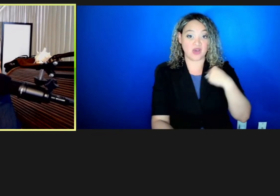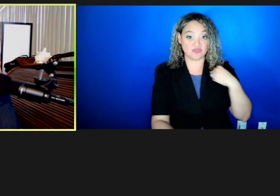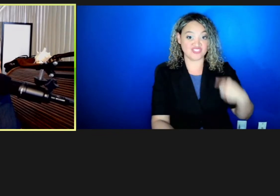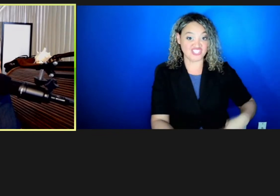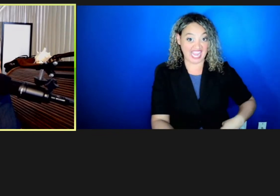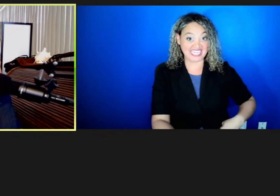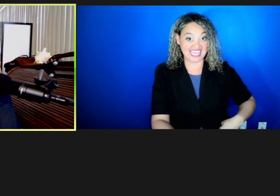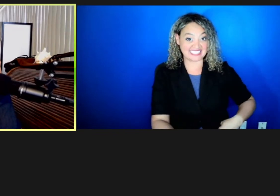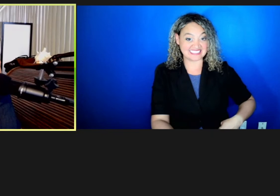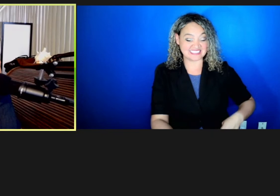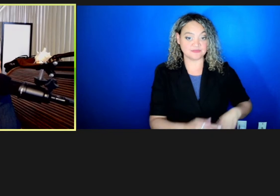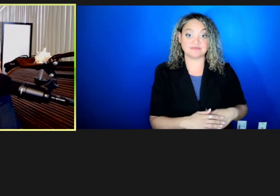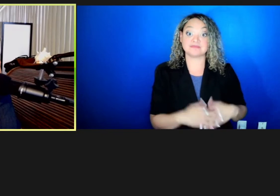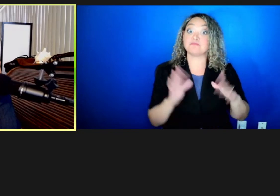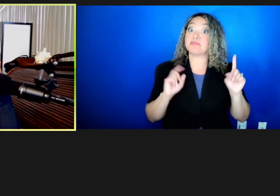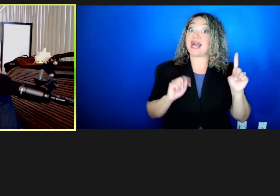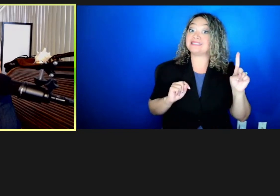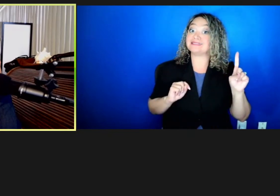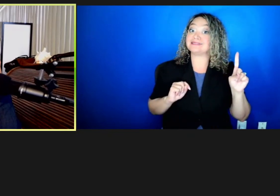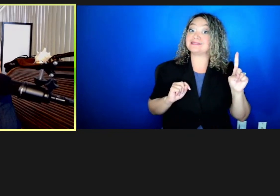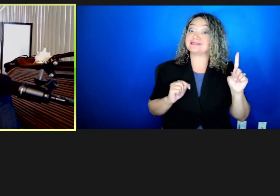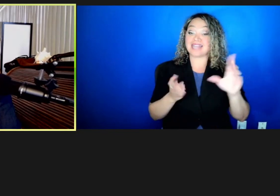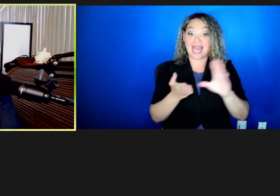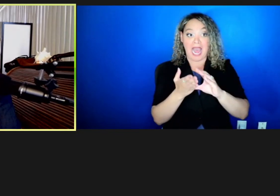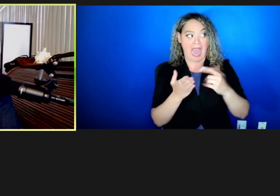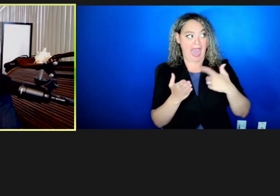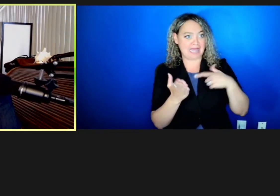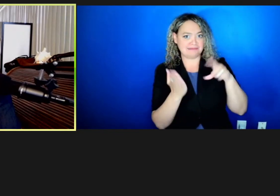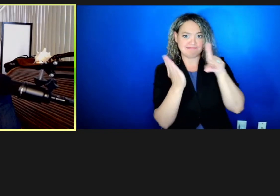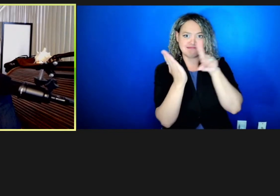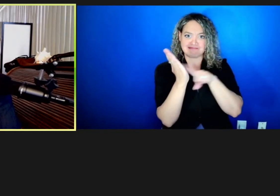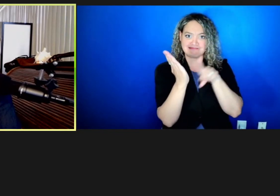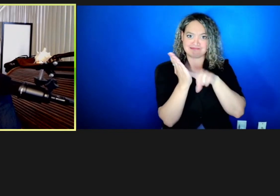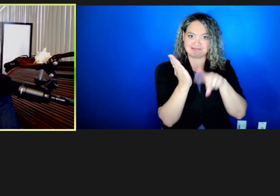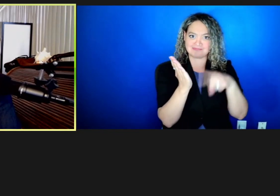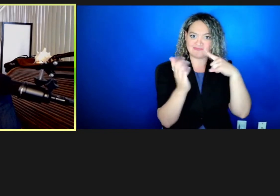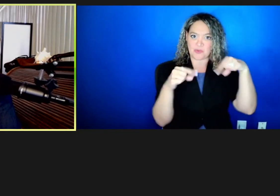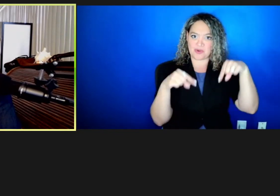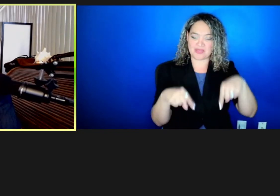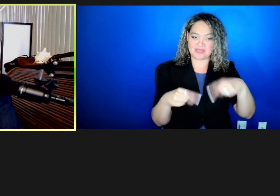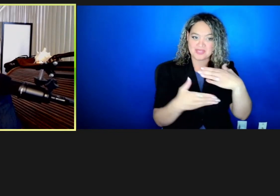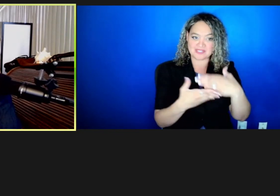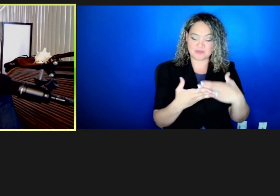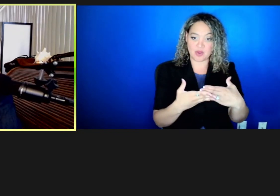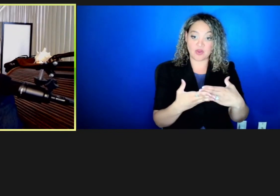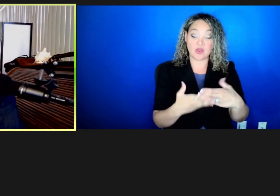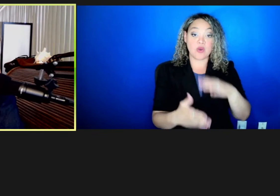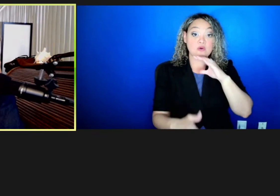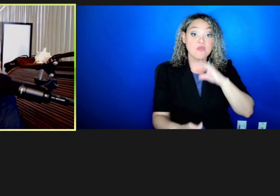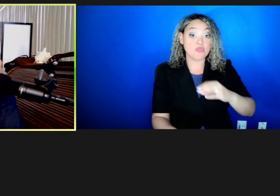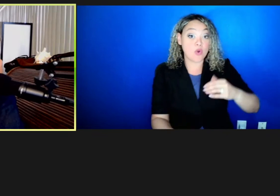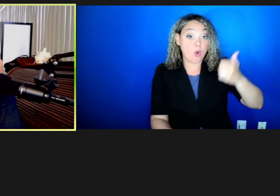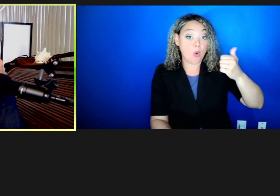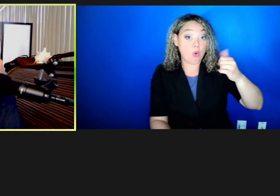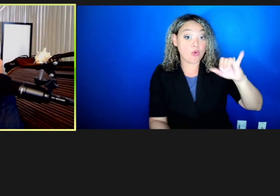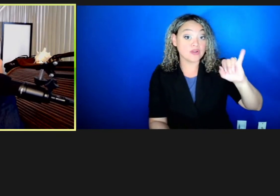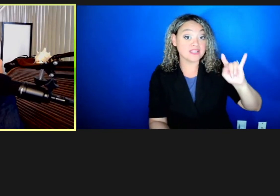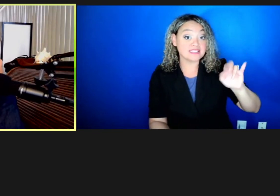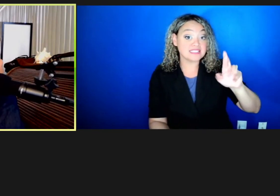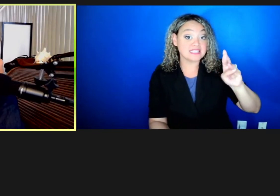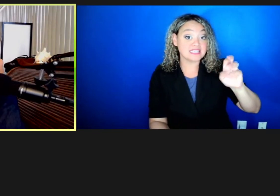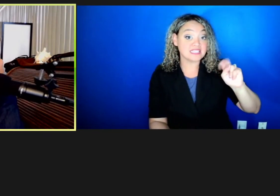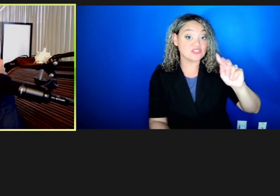China. However, I learned through the research I did for this part of the show that the oldest instrument